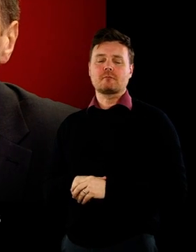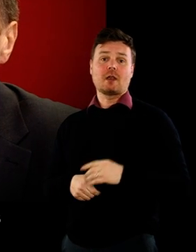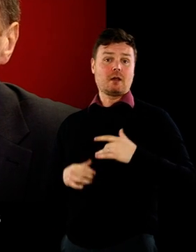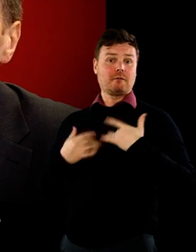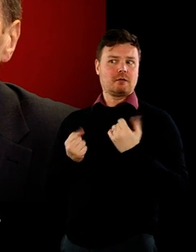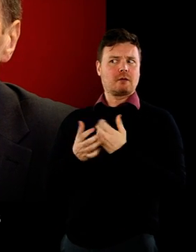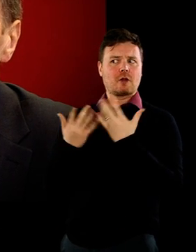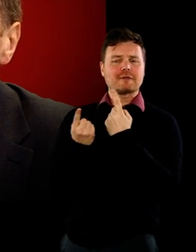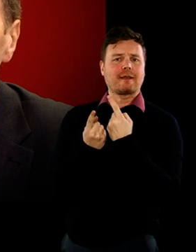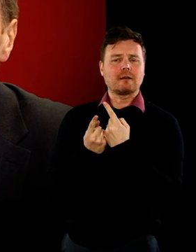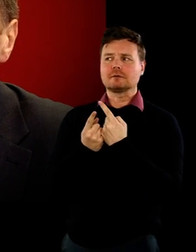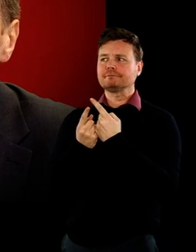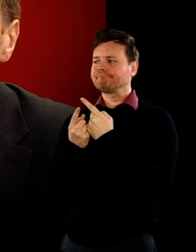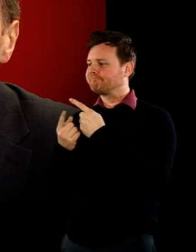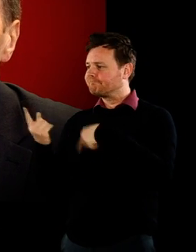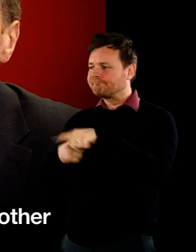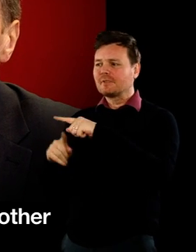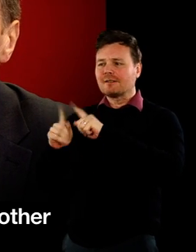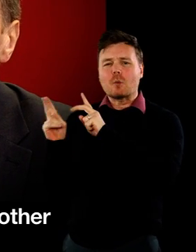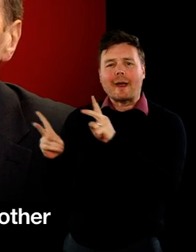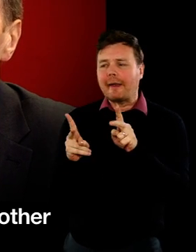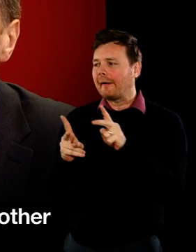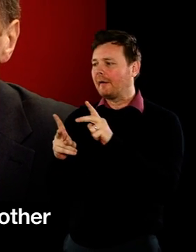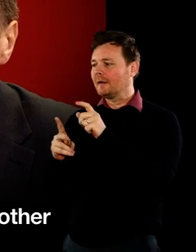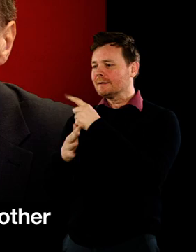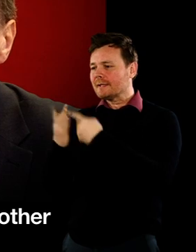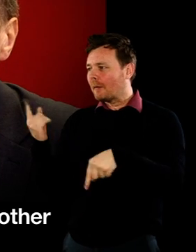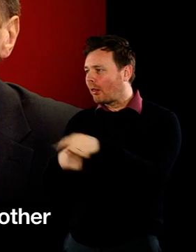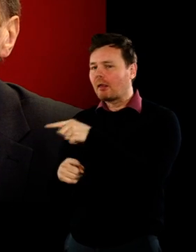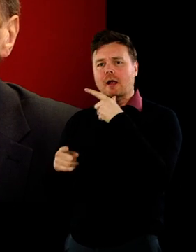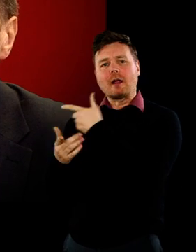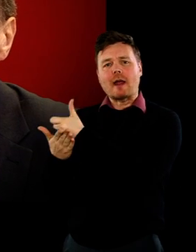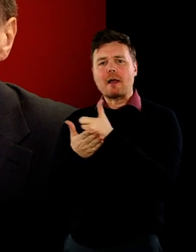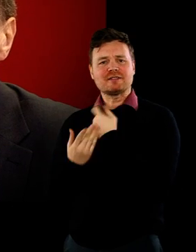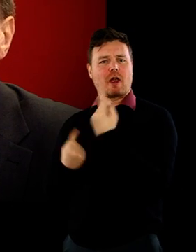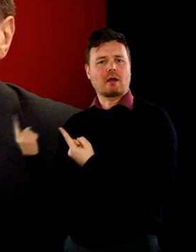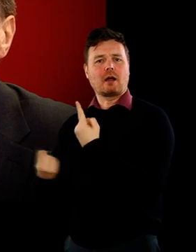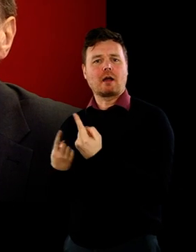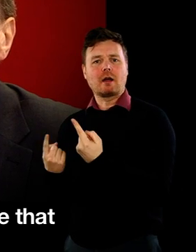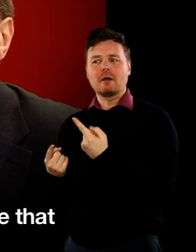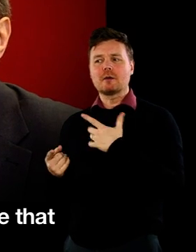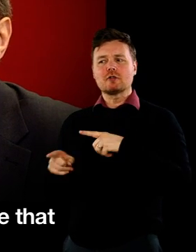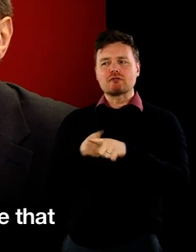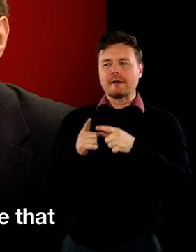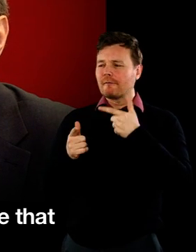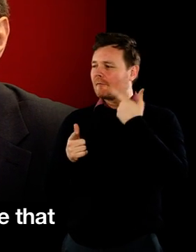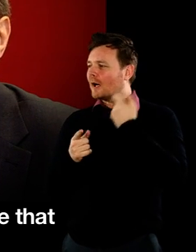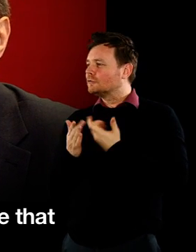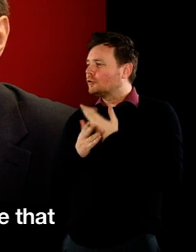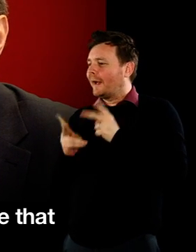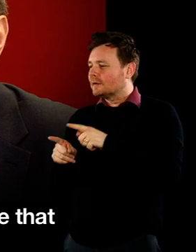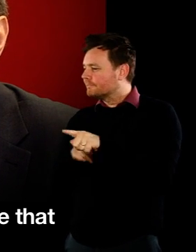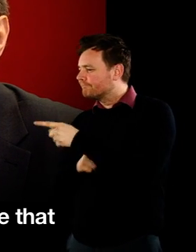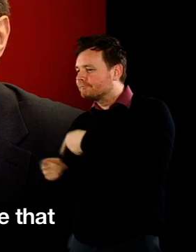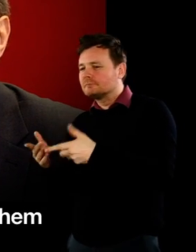think there's lots of things and lots of ways that people with disabilities can support each other and can help each other, and we're going to find